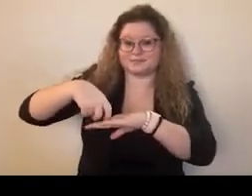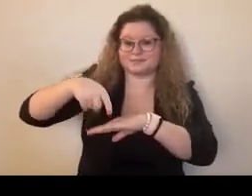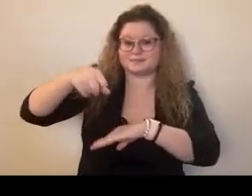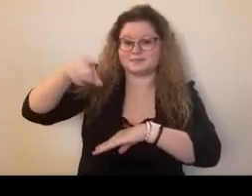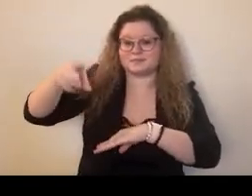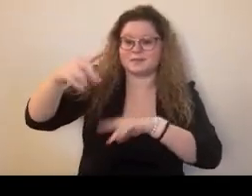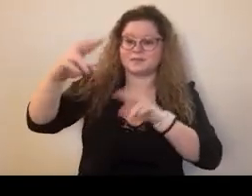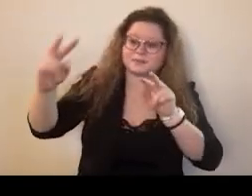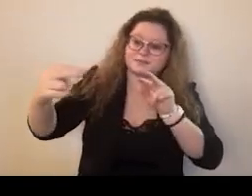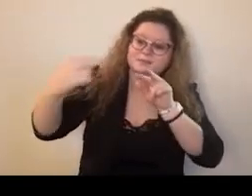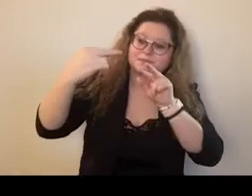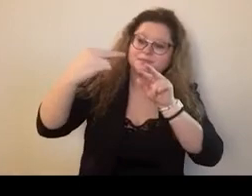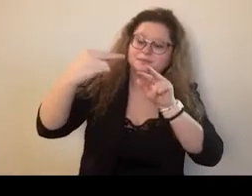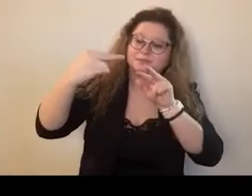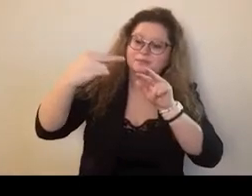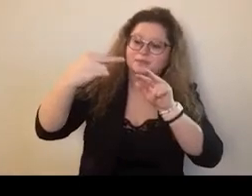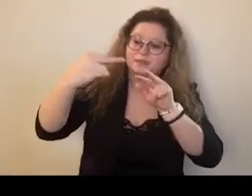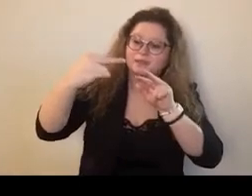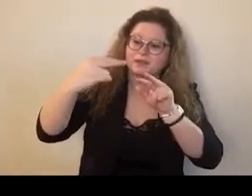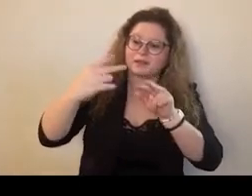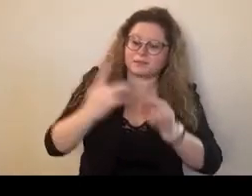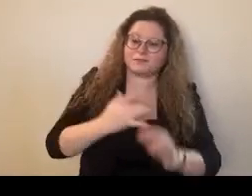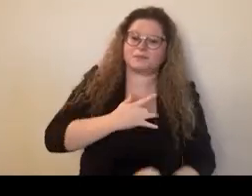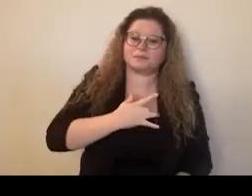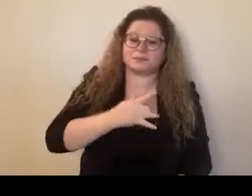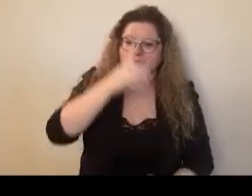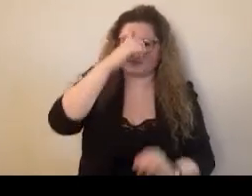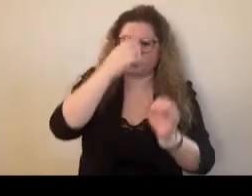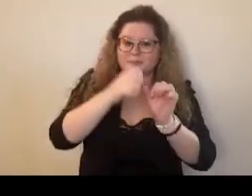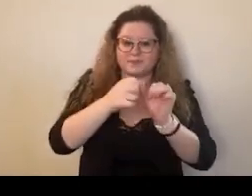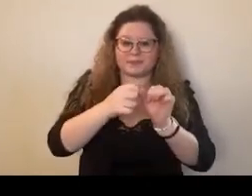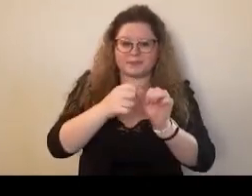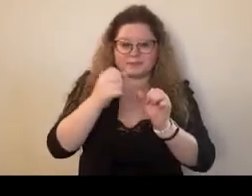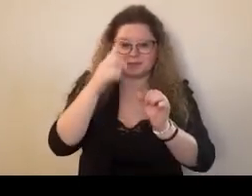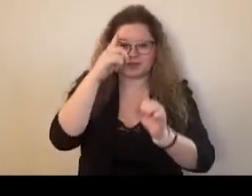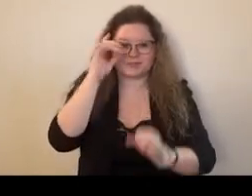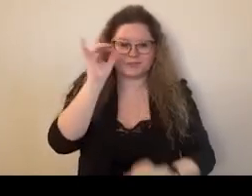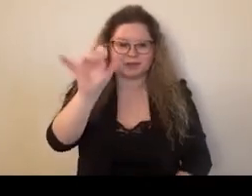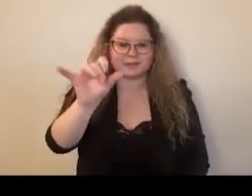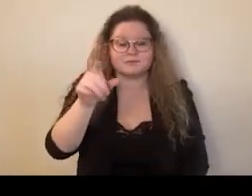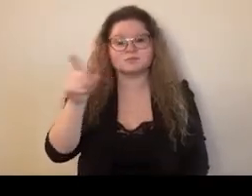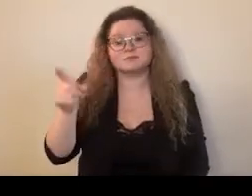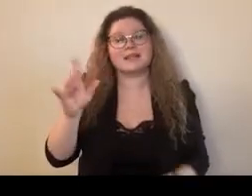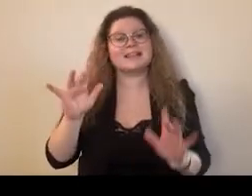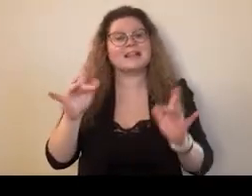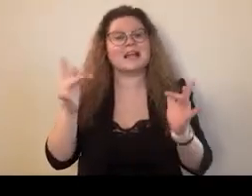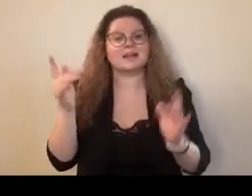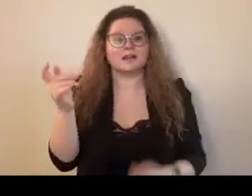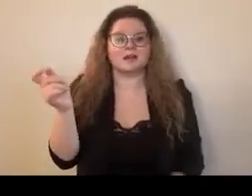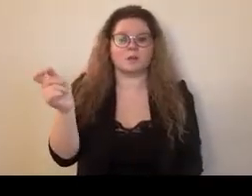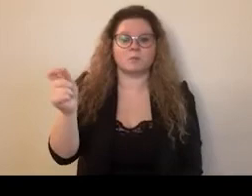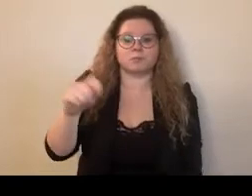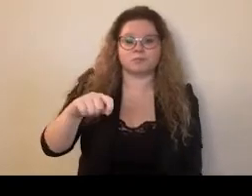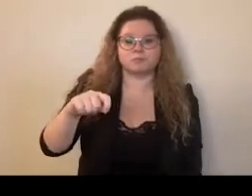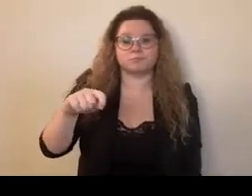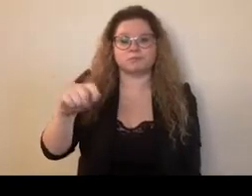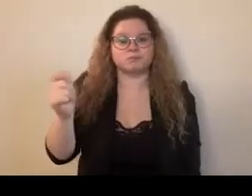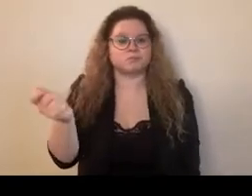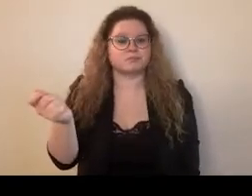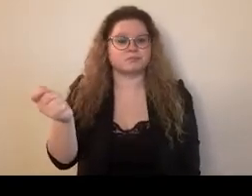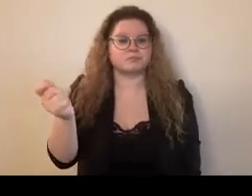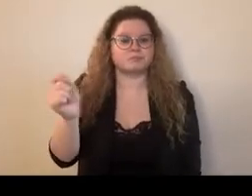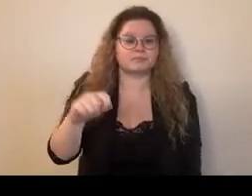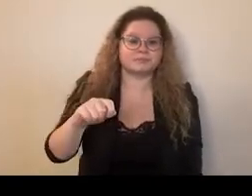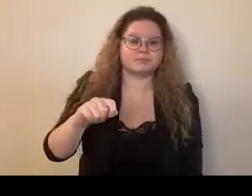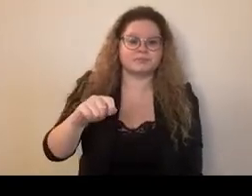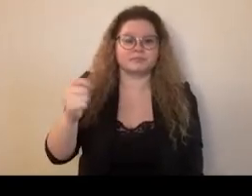gaze that I'll remember forever. She only gently shook the maraca from side to side, but she knew she was part of